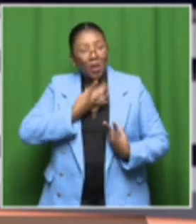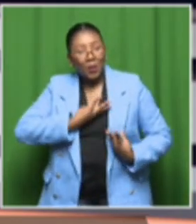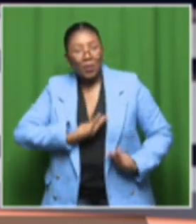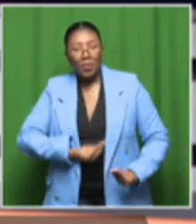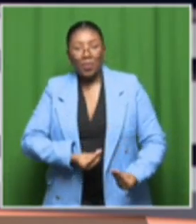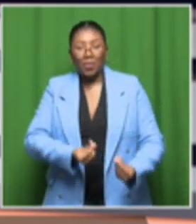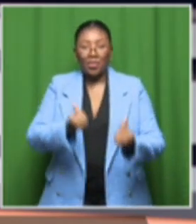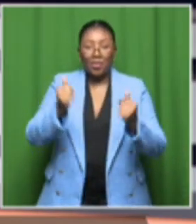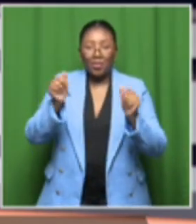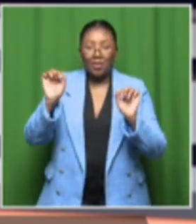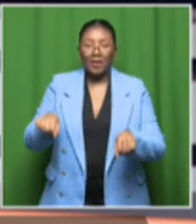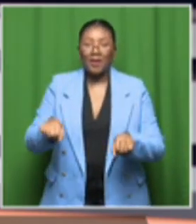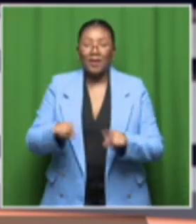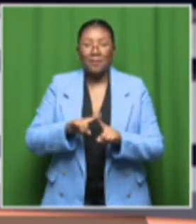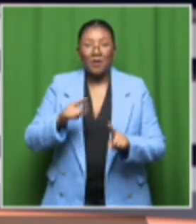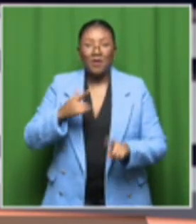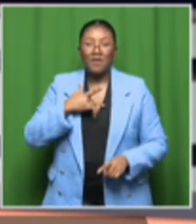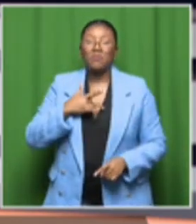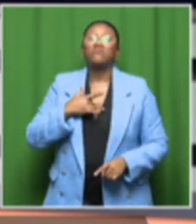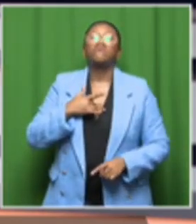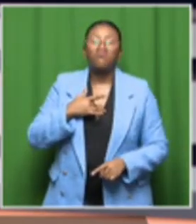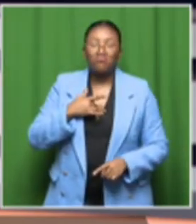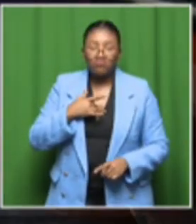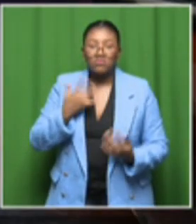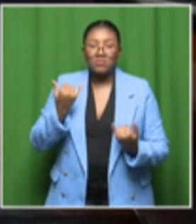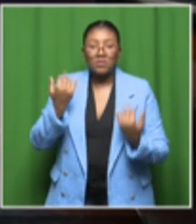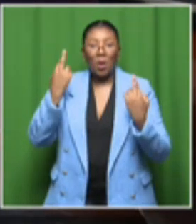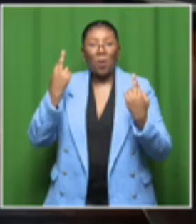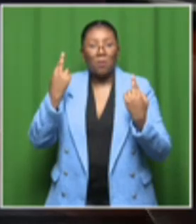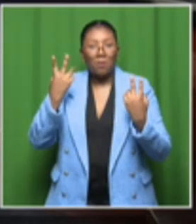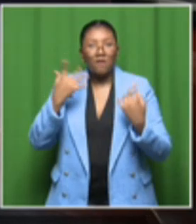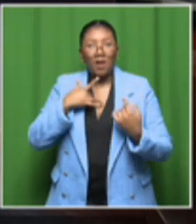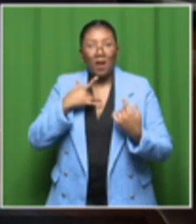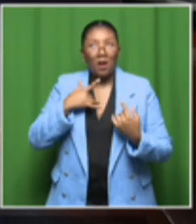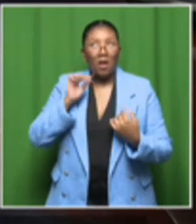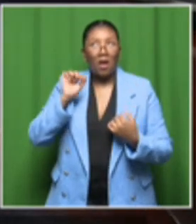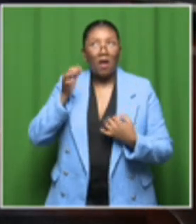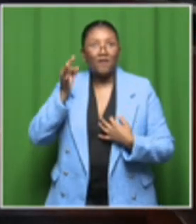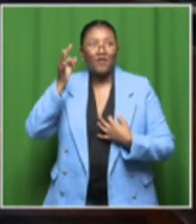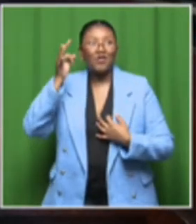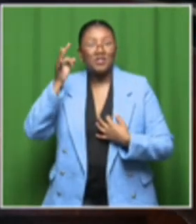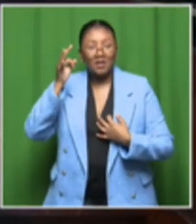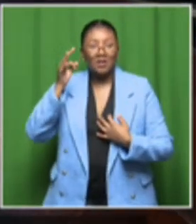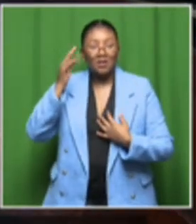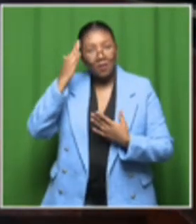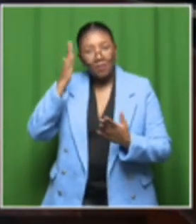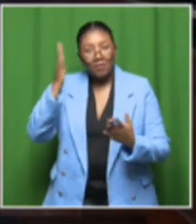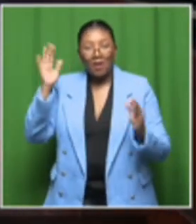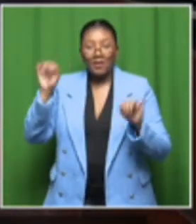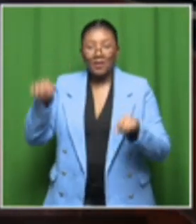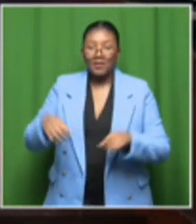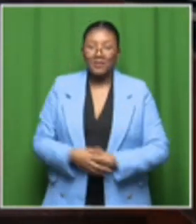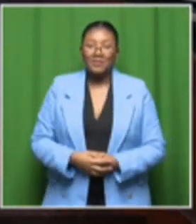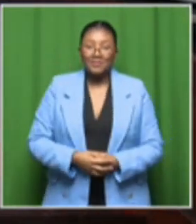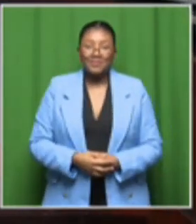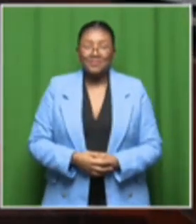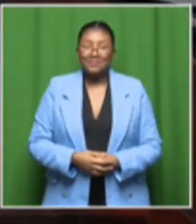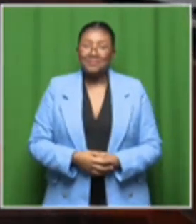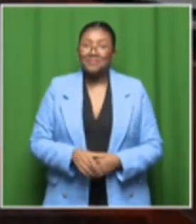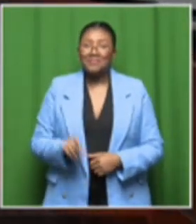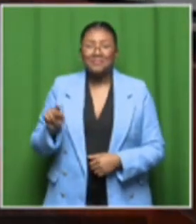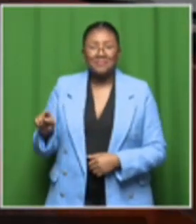into the despair, but there's also the hope that comes. And so thank you for speaking to that holistic experience. For you, Banele, what's